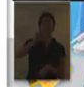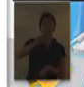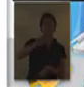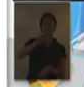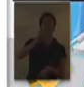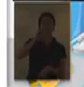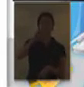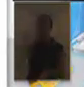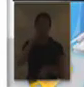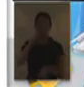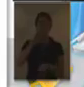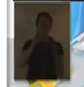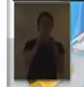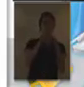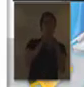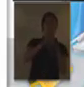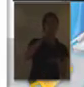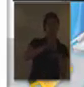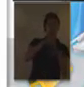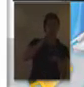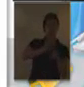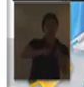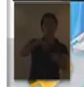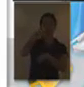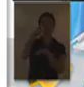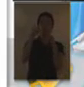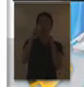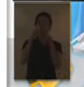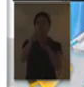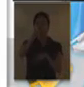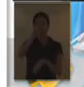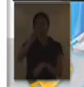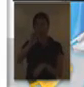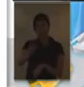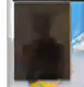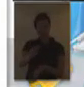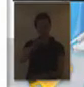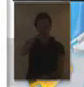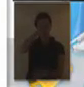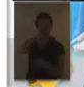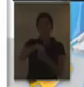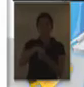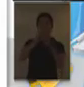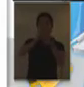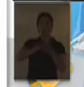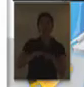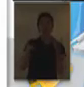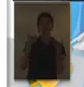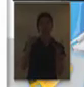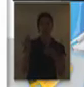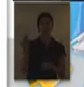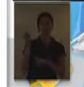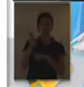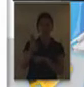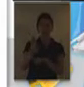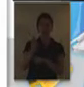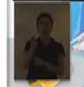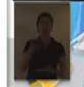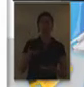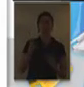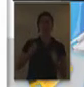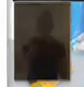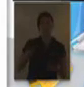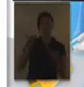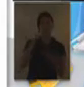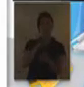from metal take to from a digital home to smart home. You know,